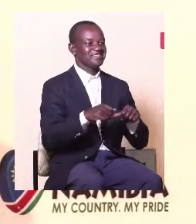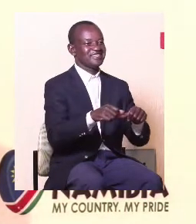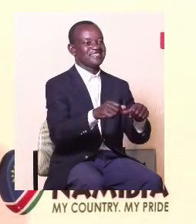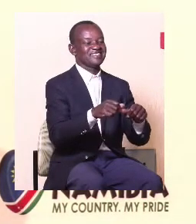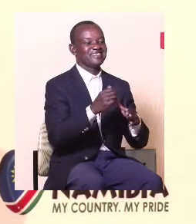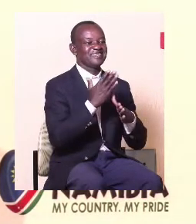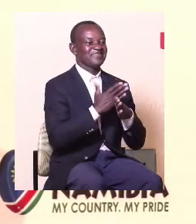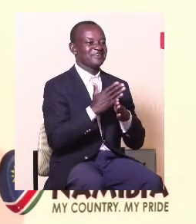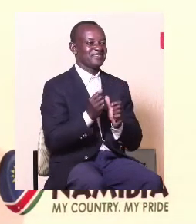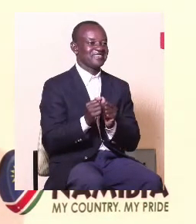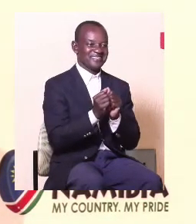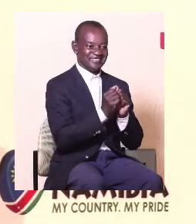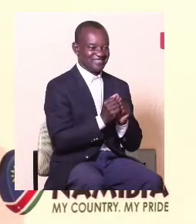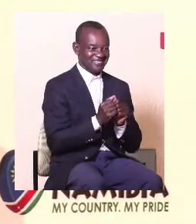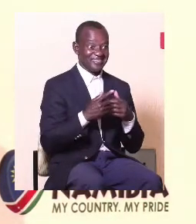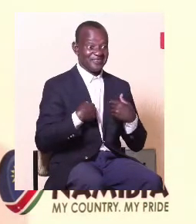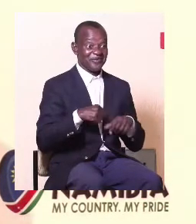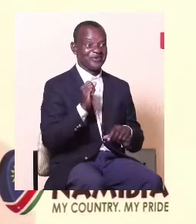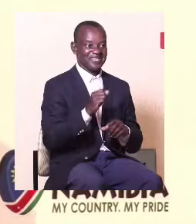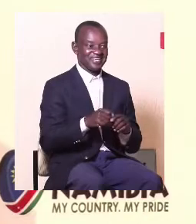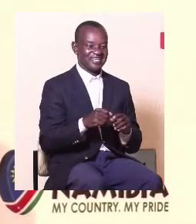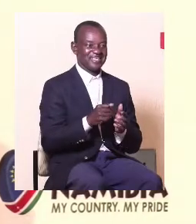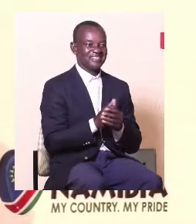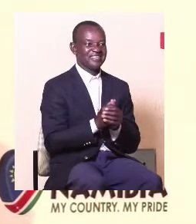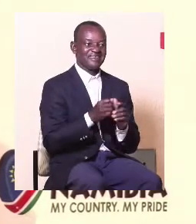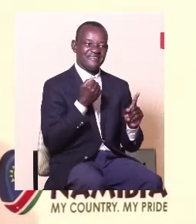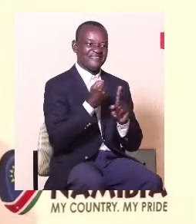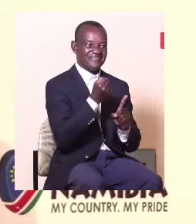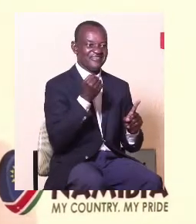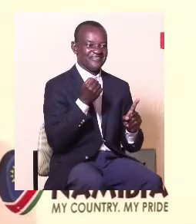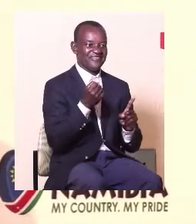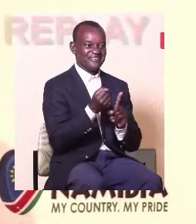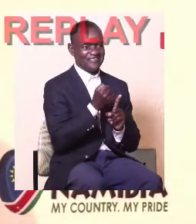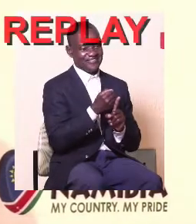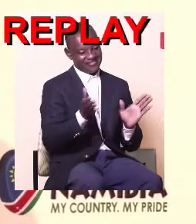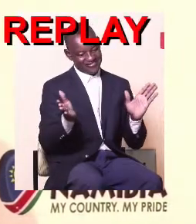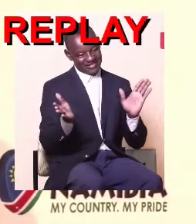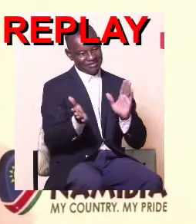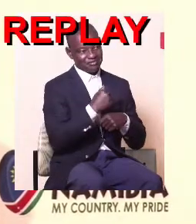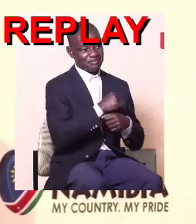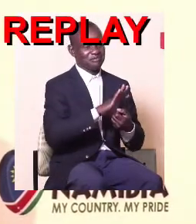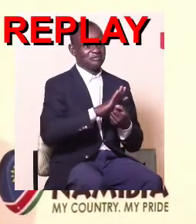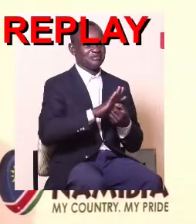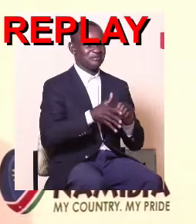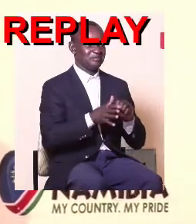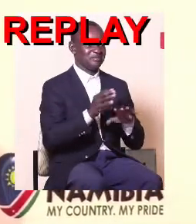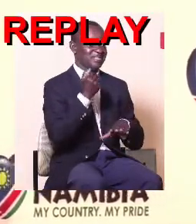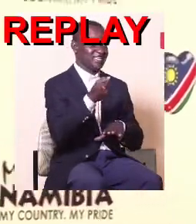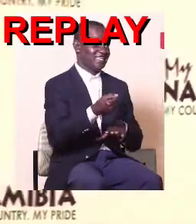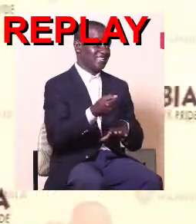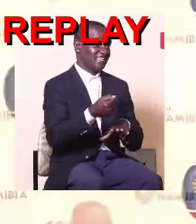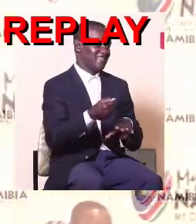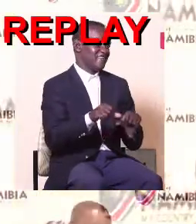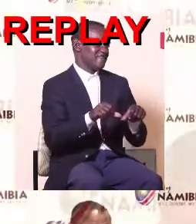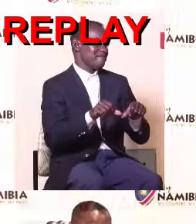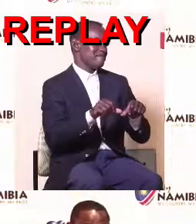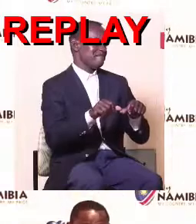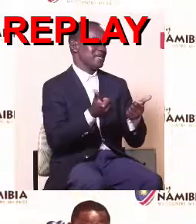more we can defeat COVID-19 and the more we can return back to normality. Thank you very much, Honorable